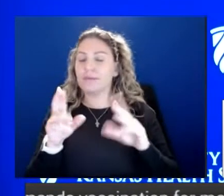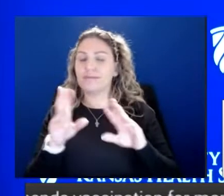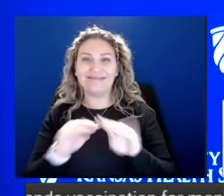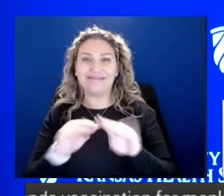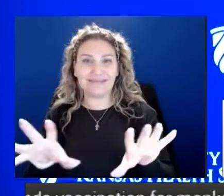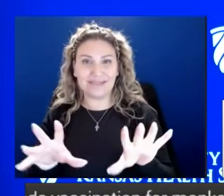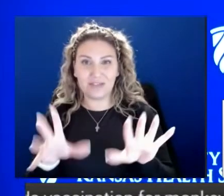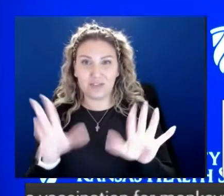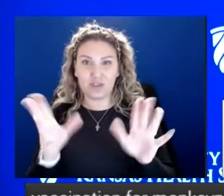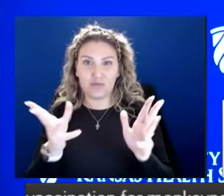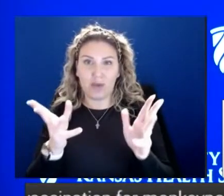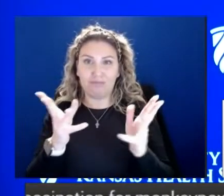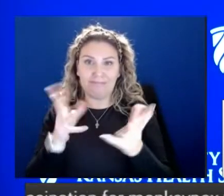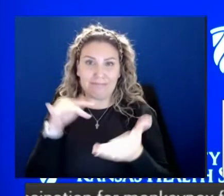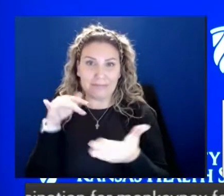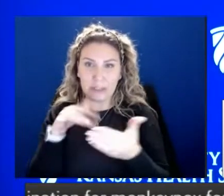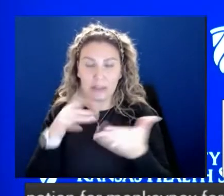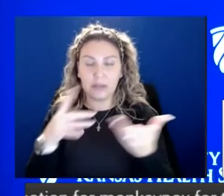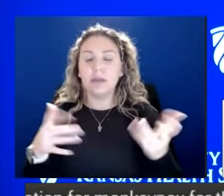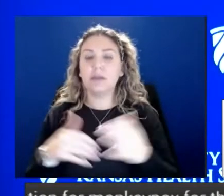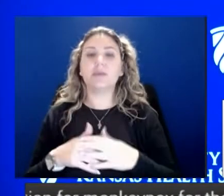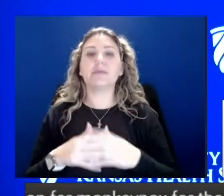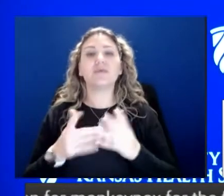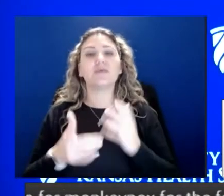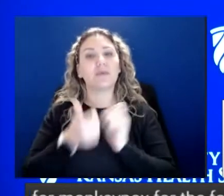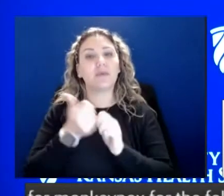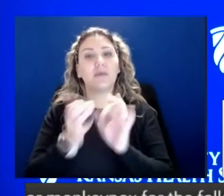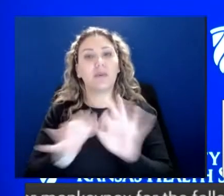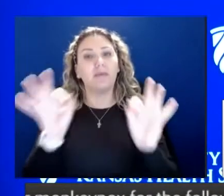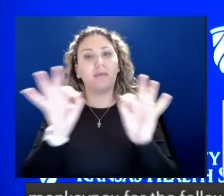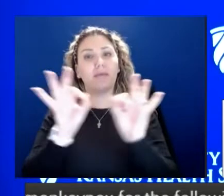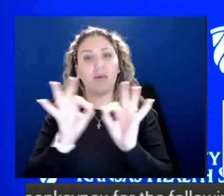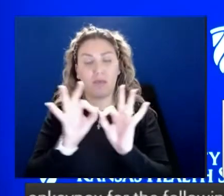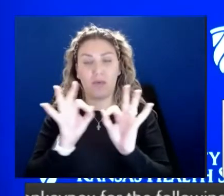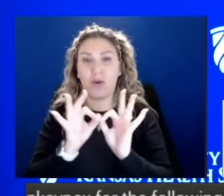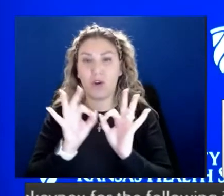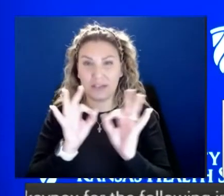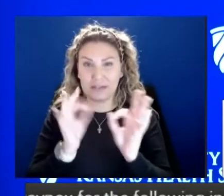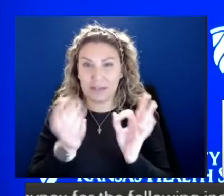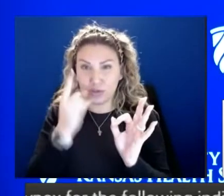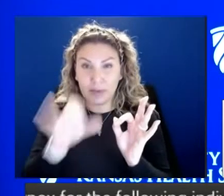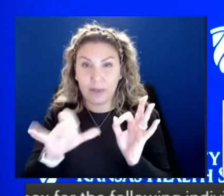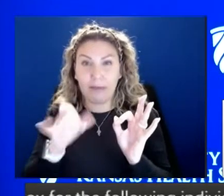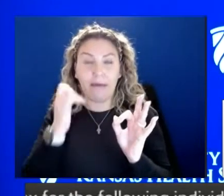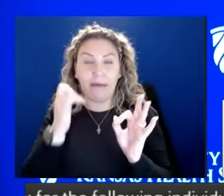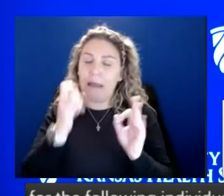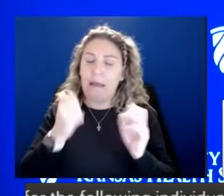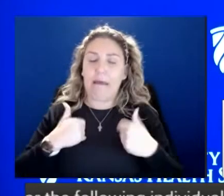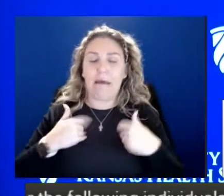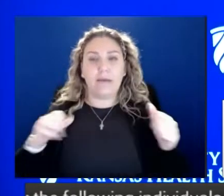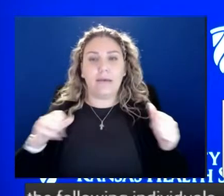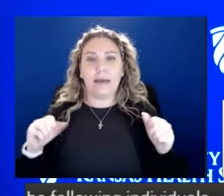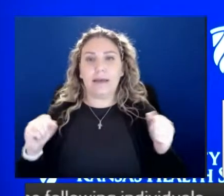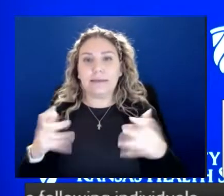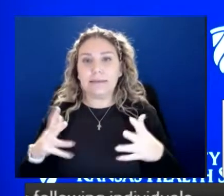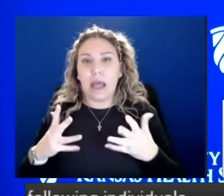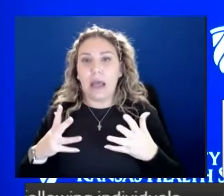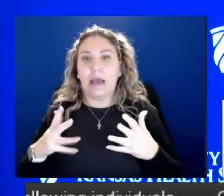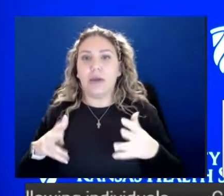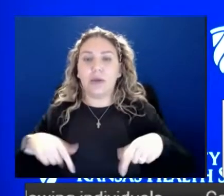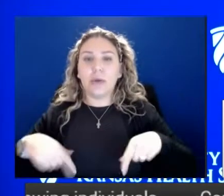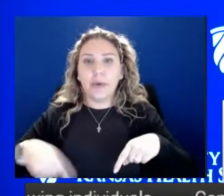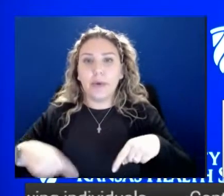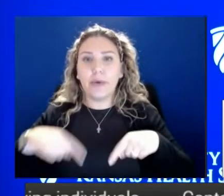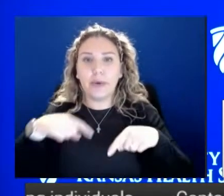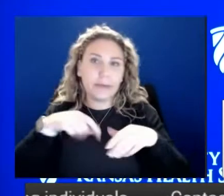and so it's important to understand that and not necessarily have that anxiety if you're going into a classroom or you're going into a lecture hall or something like